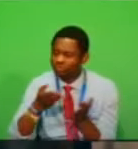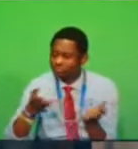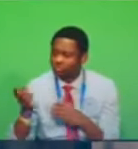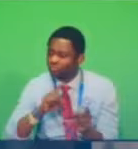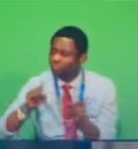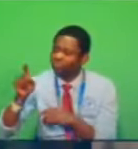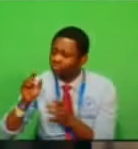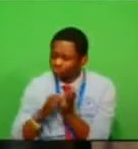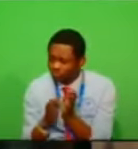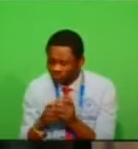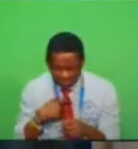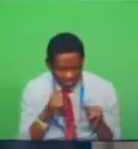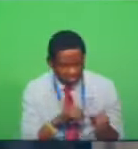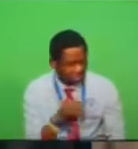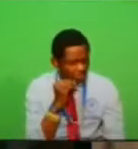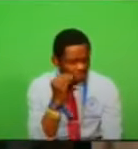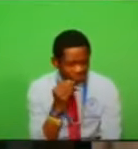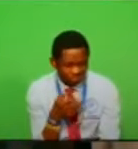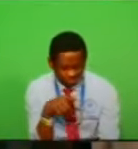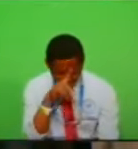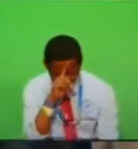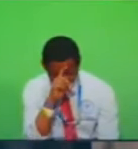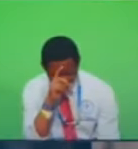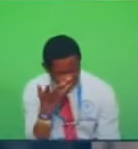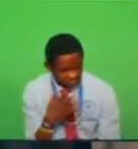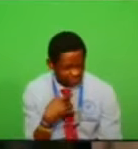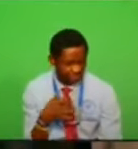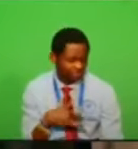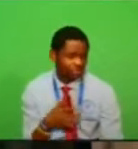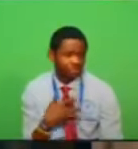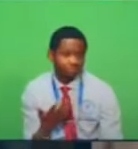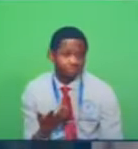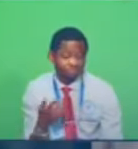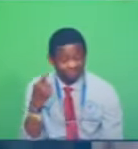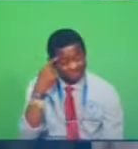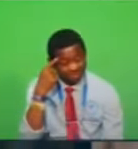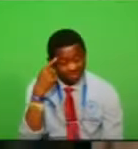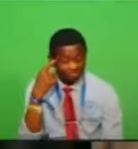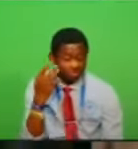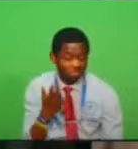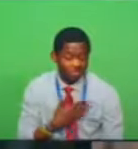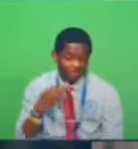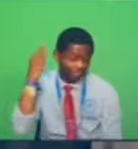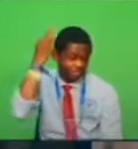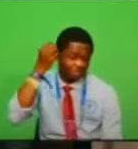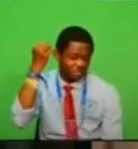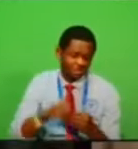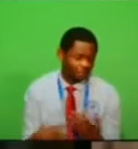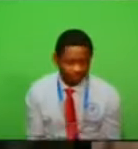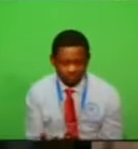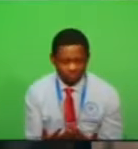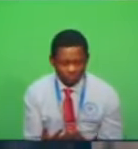and I am at home because no money. I thought the destiny has come to end. So I